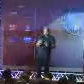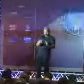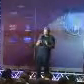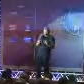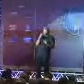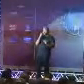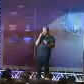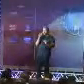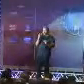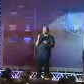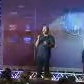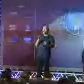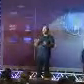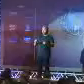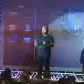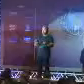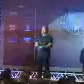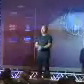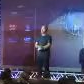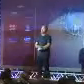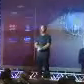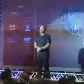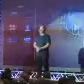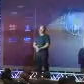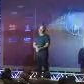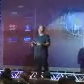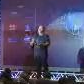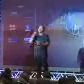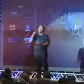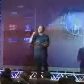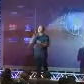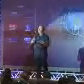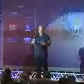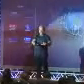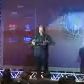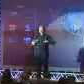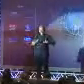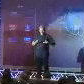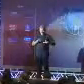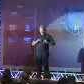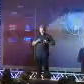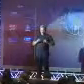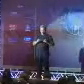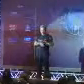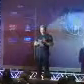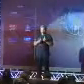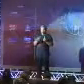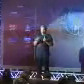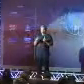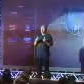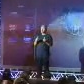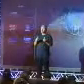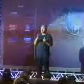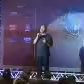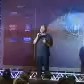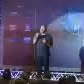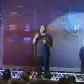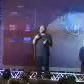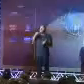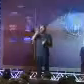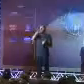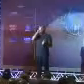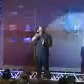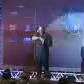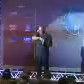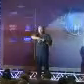community determines what is necessary for people to be certified, and then we develop the